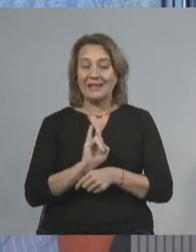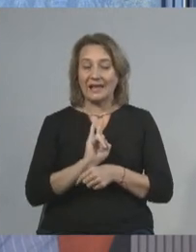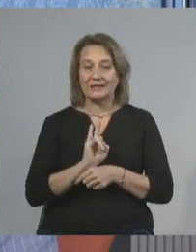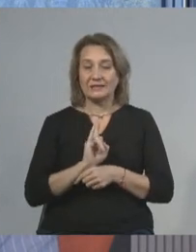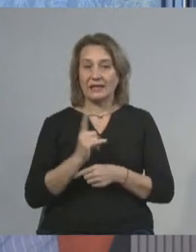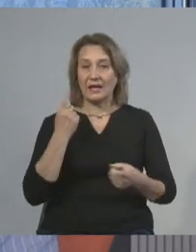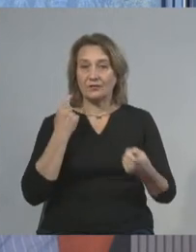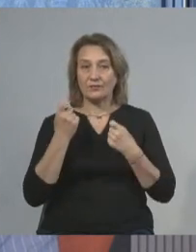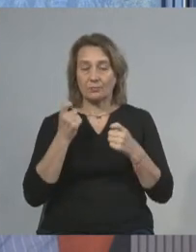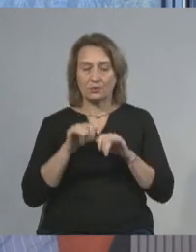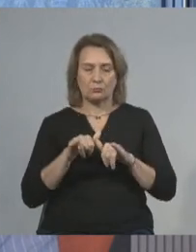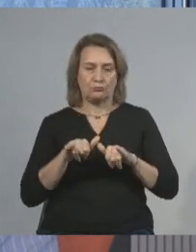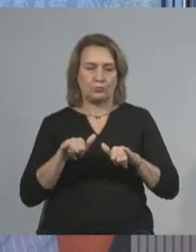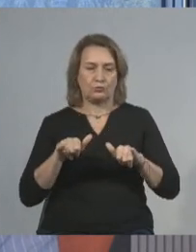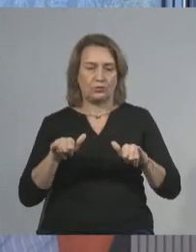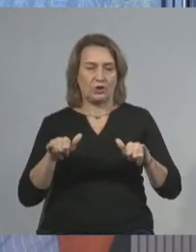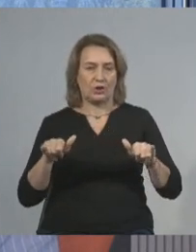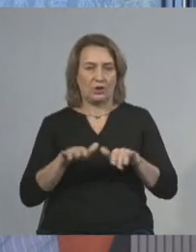reality